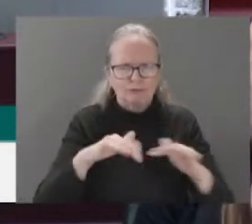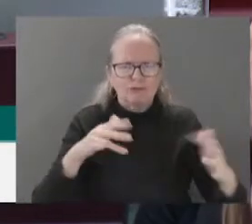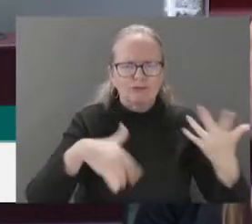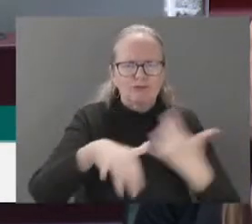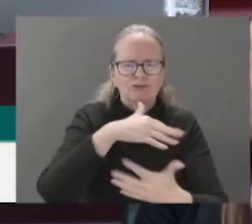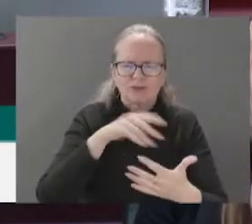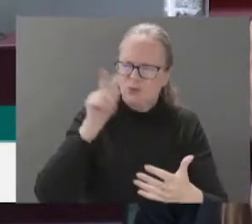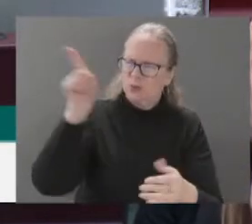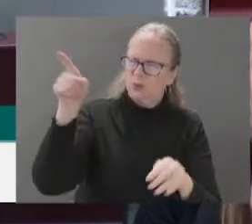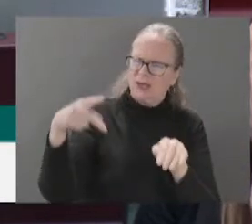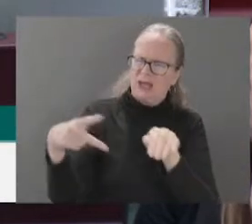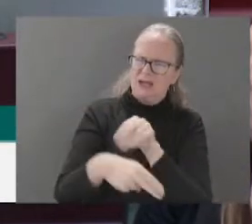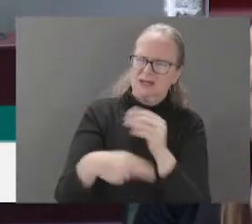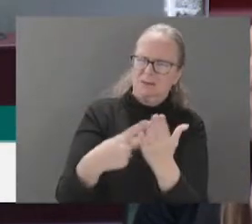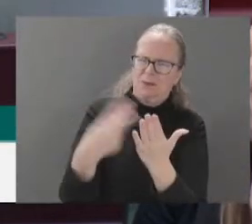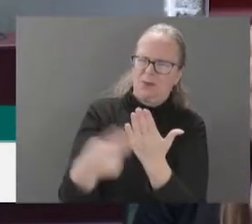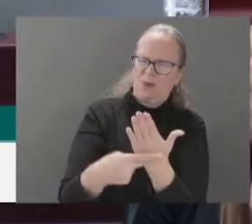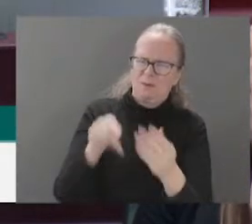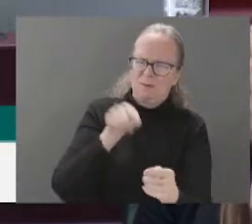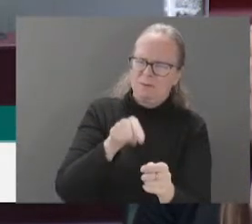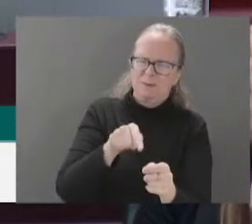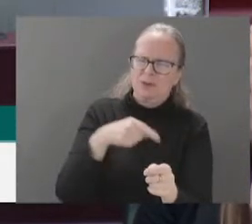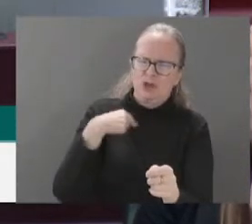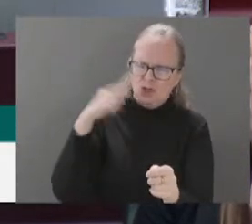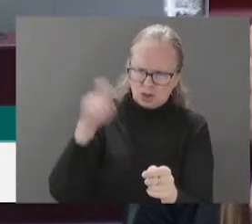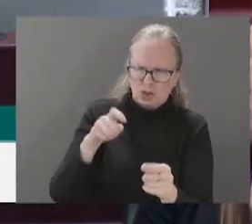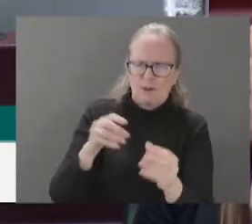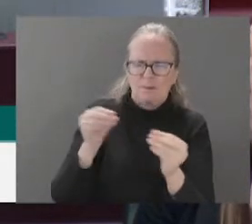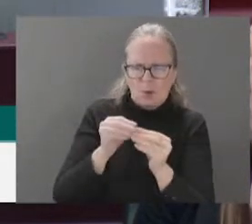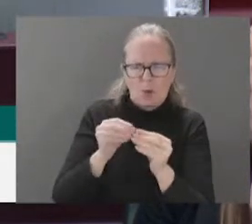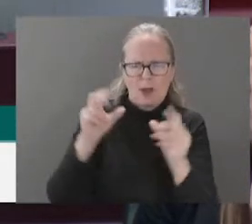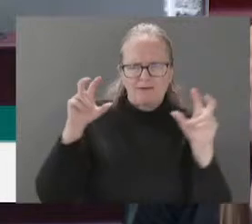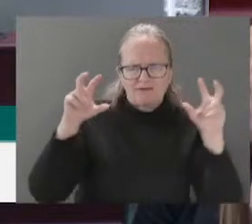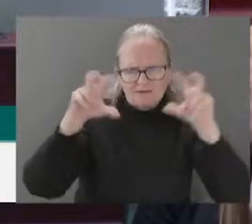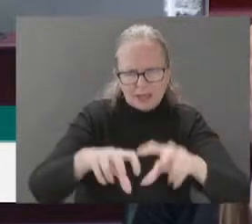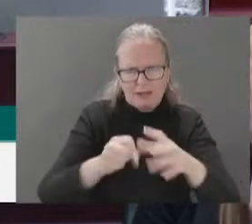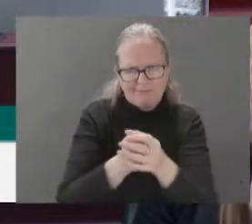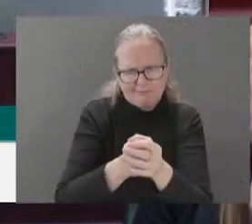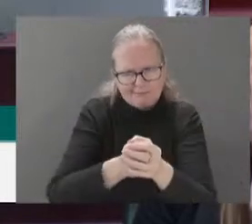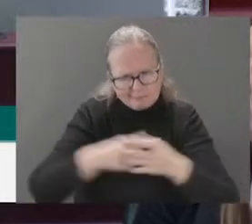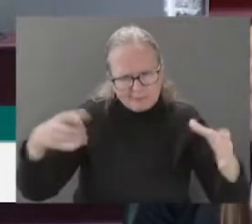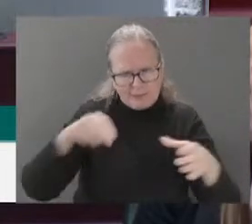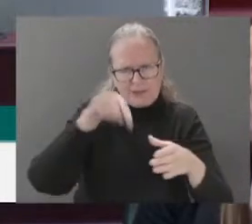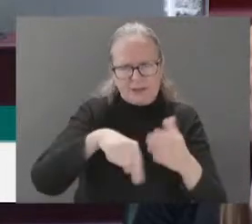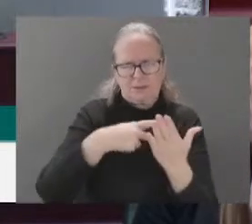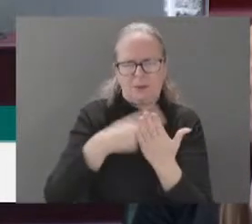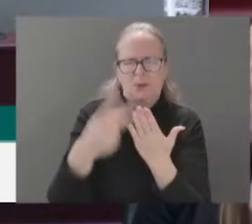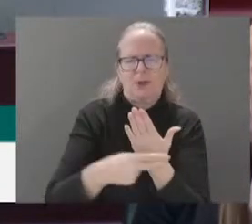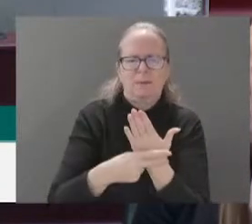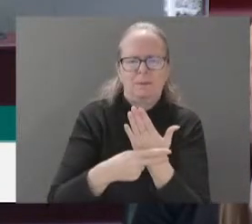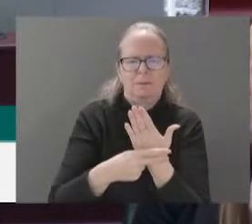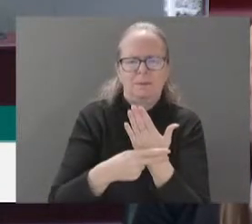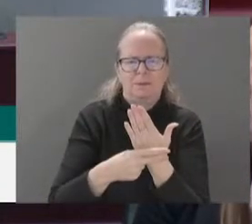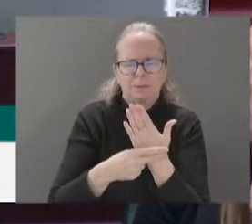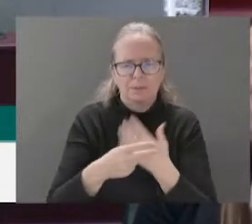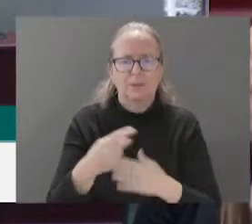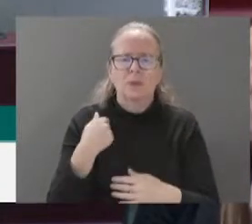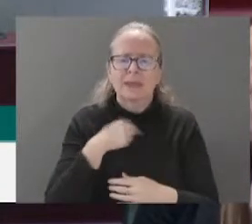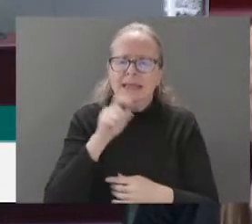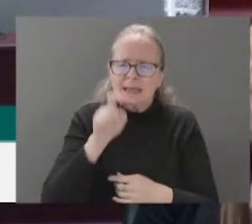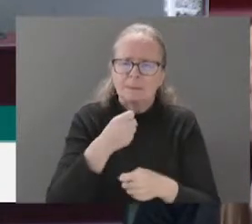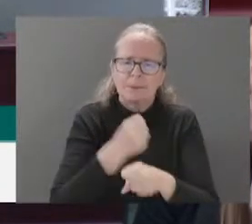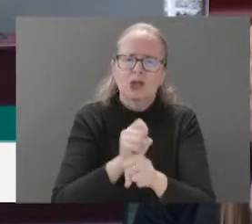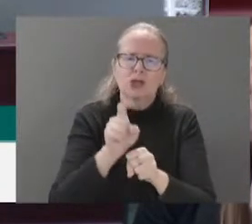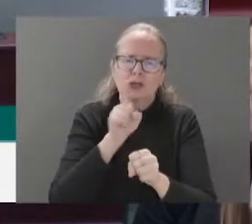investing in their expansion and enhancement by ensuring that all members of our community have access to these programs